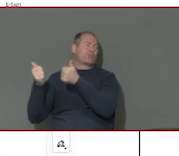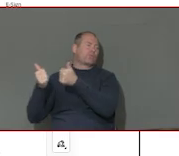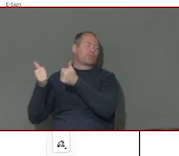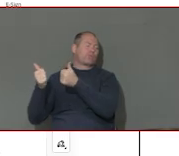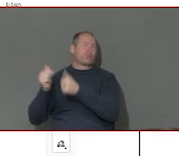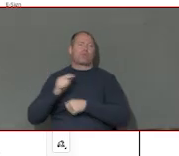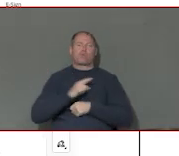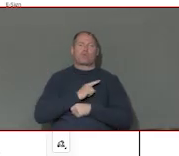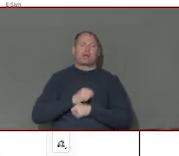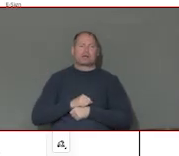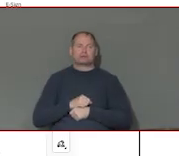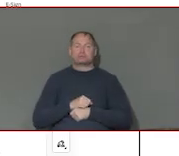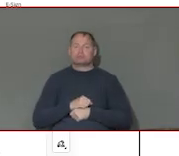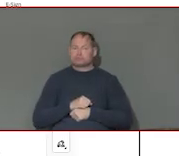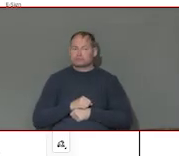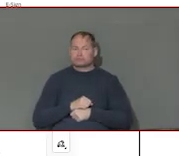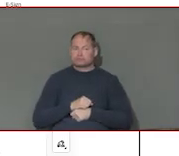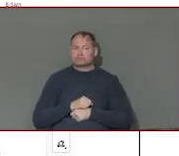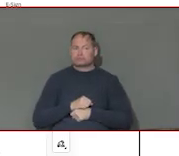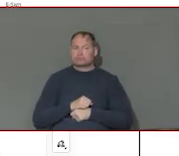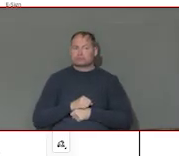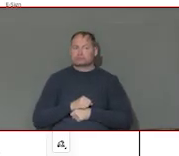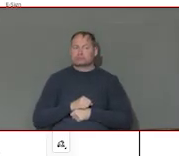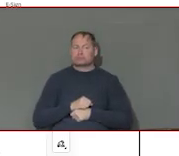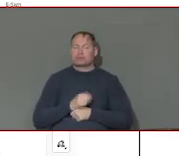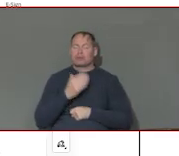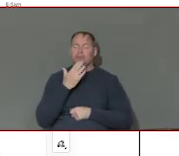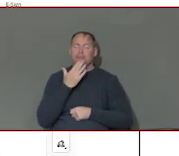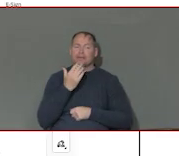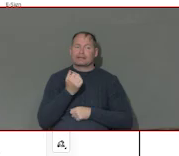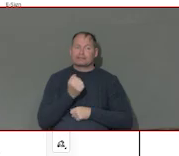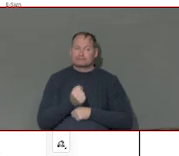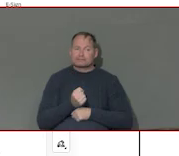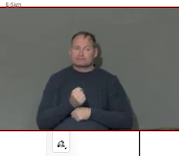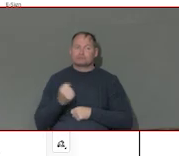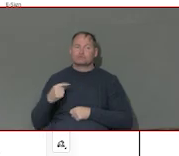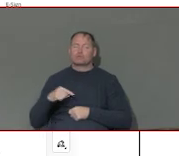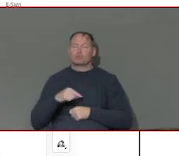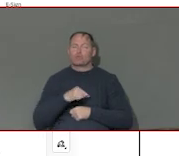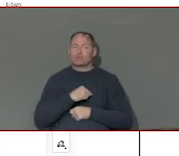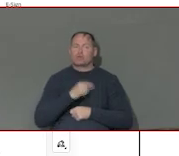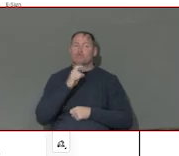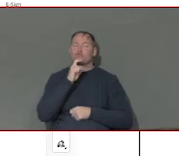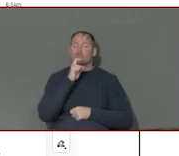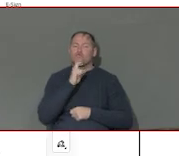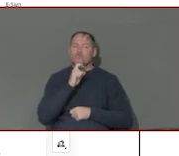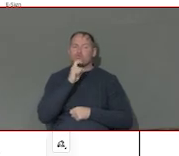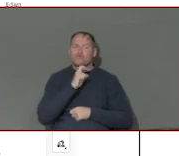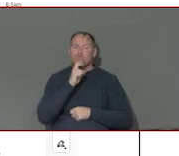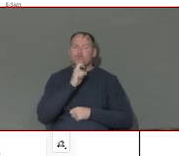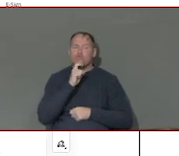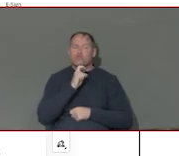developed. Ladies and gentlemen, please, for the brow ridges, we only use